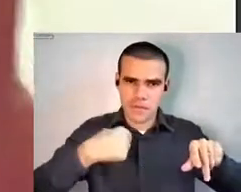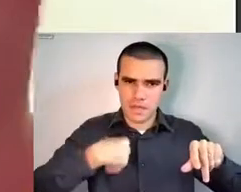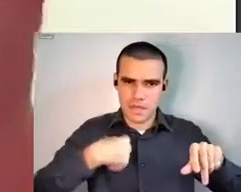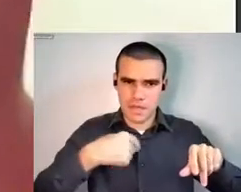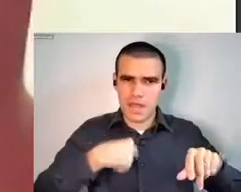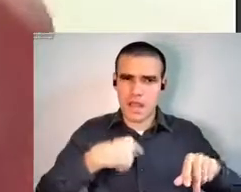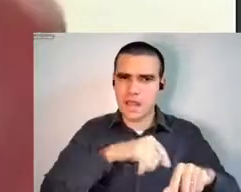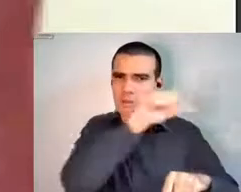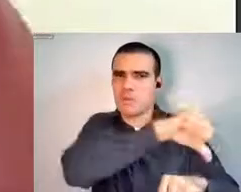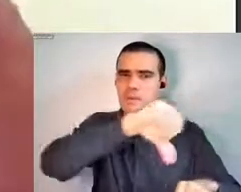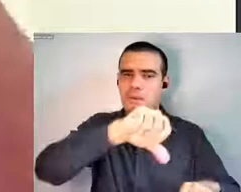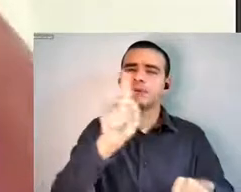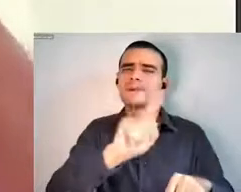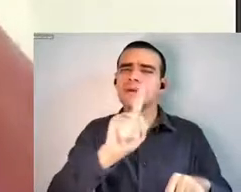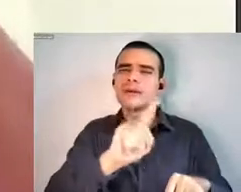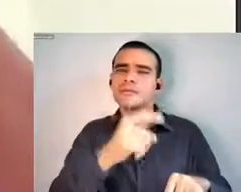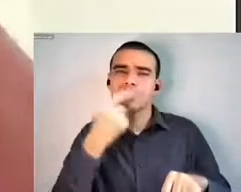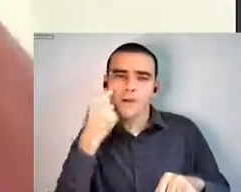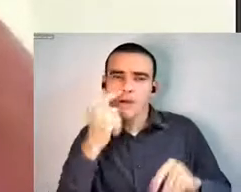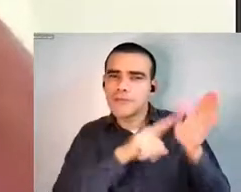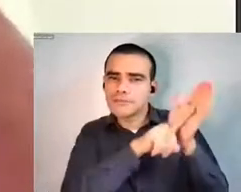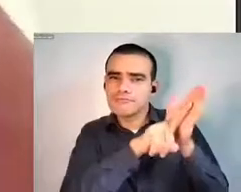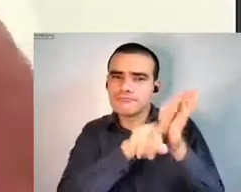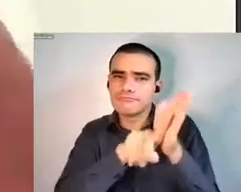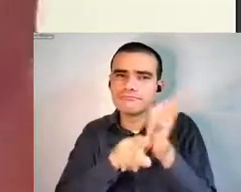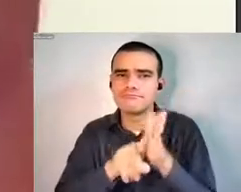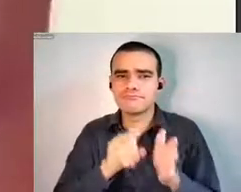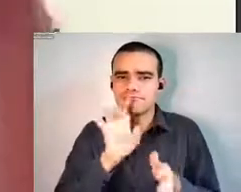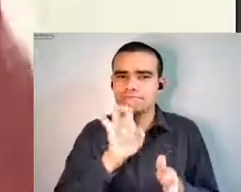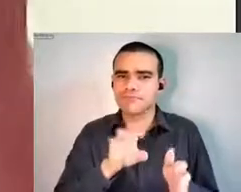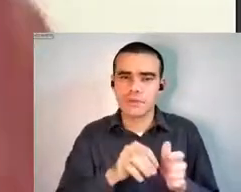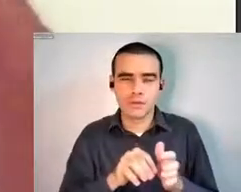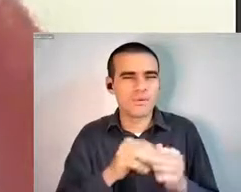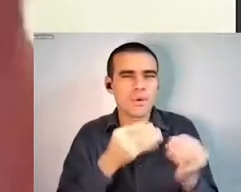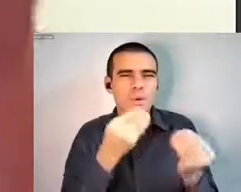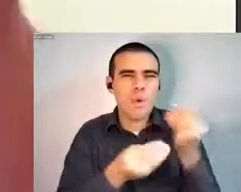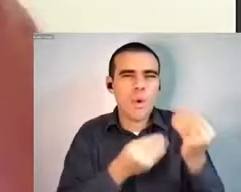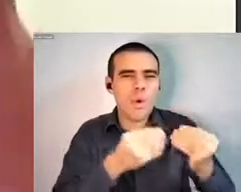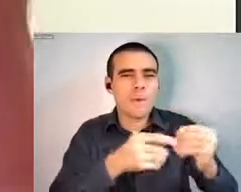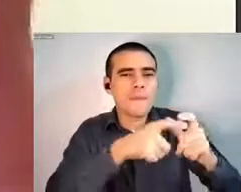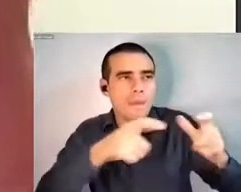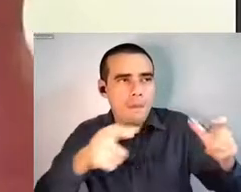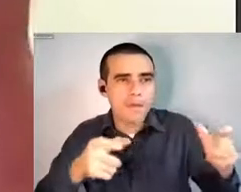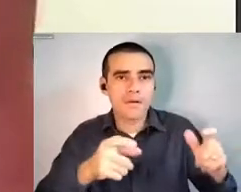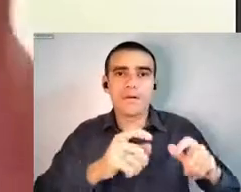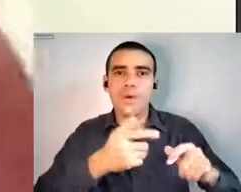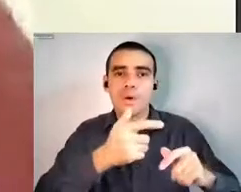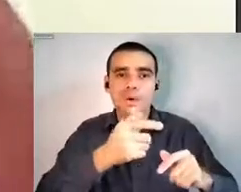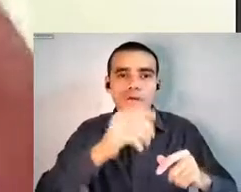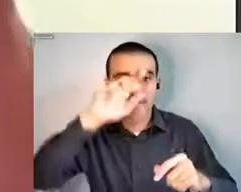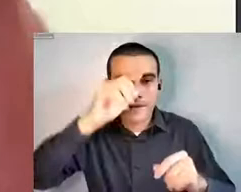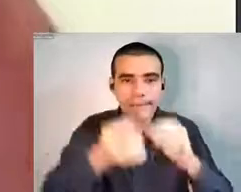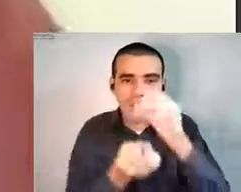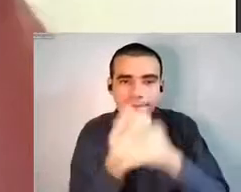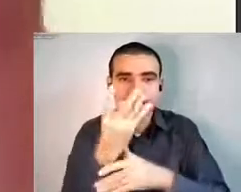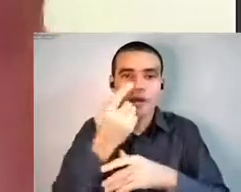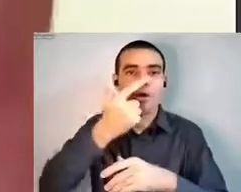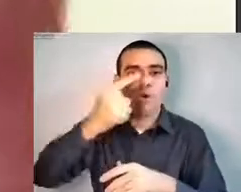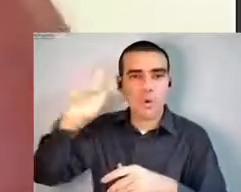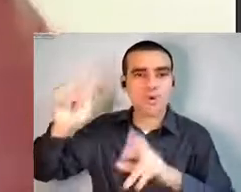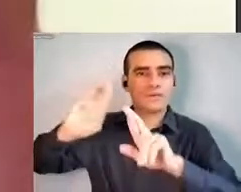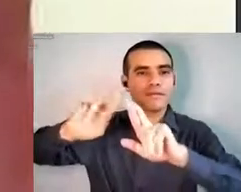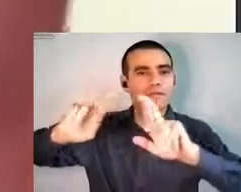the regional dynamics. How can we face developing other productive